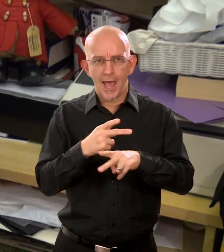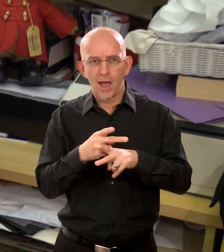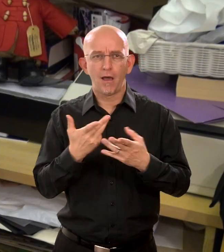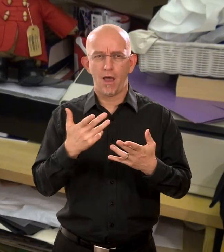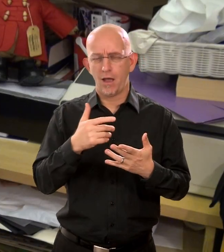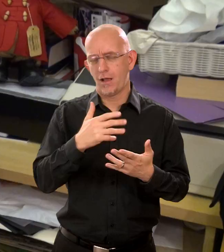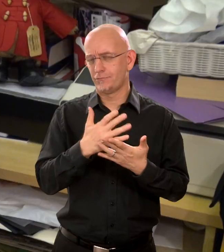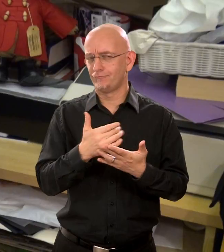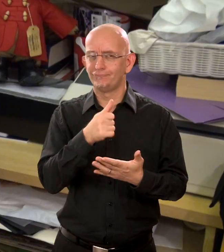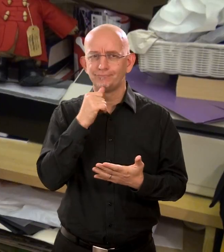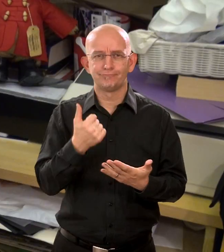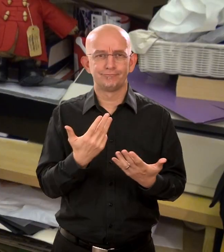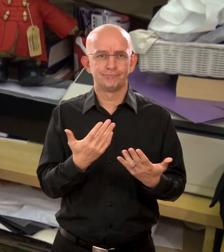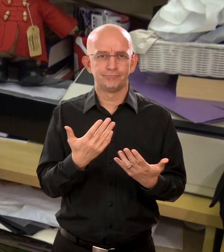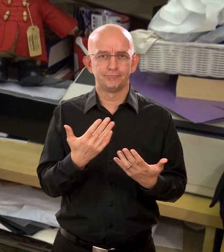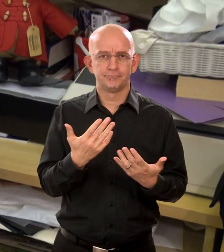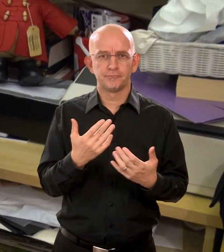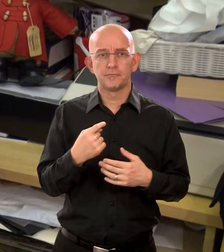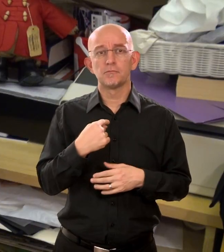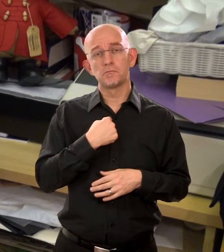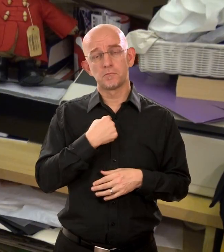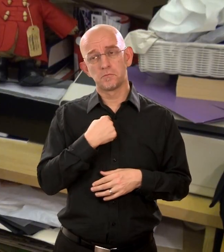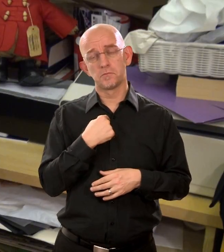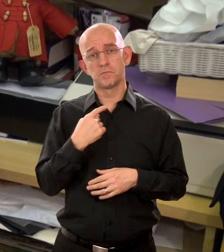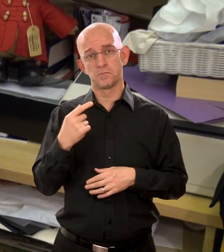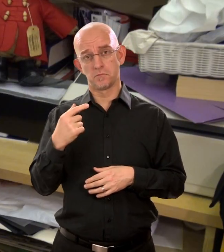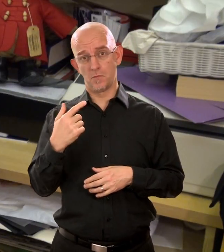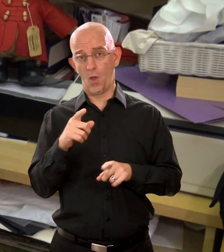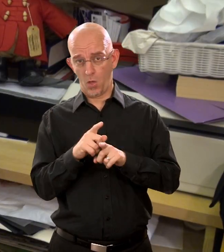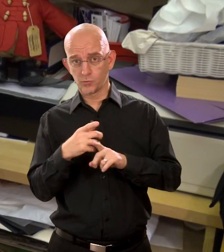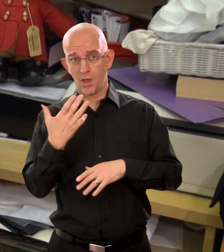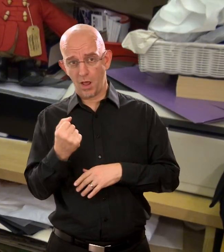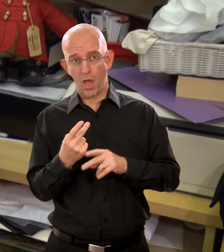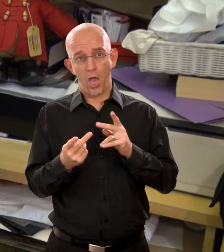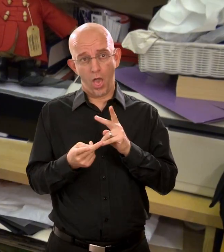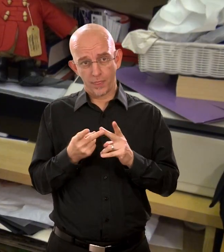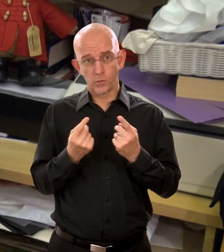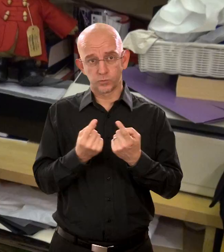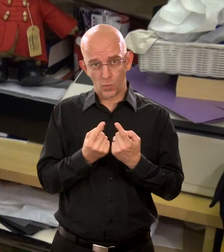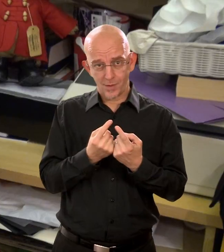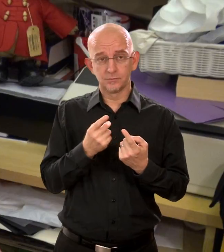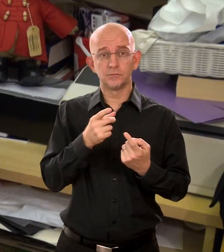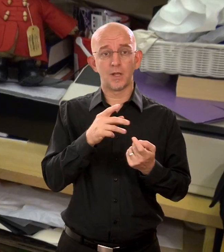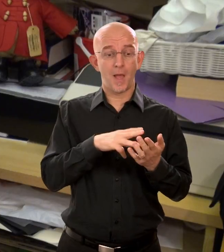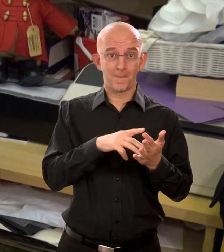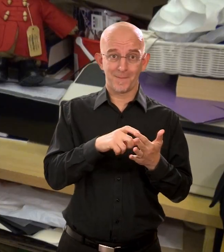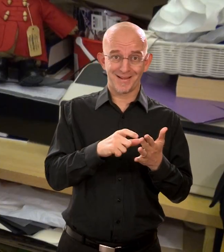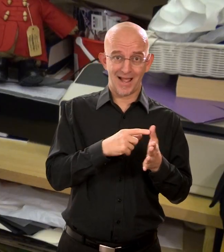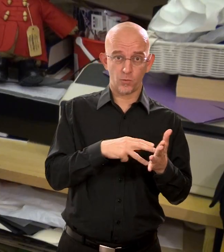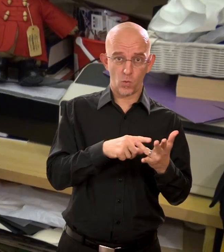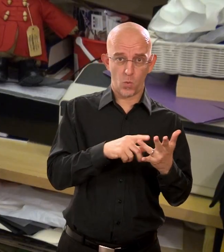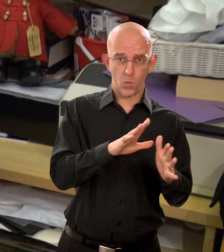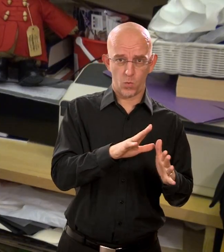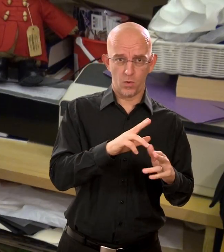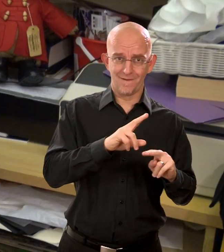I also had other toys. I had a Meccano set which my father made a